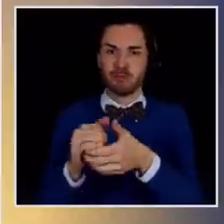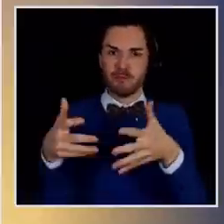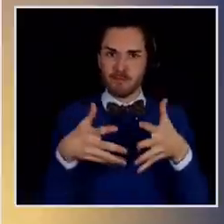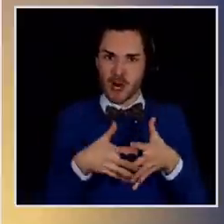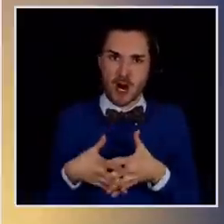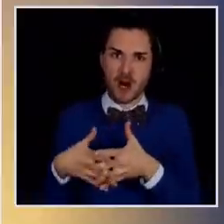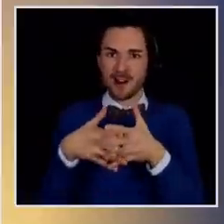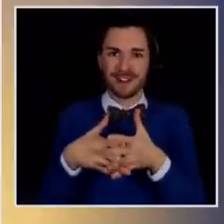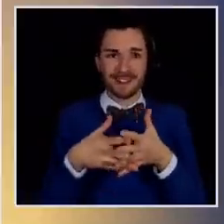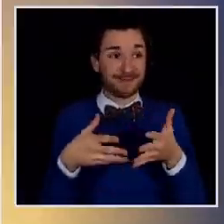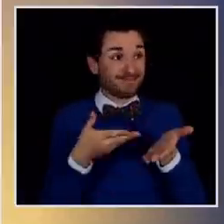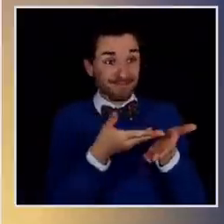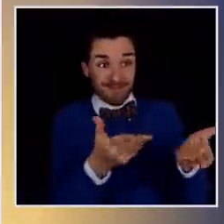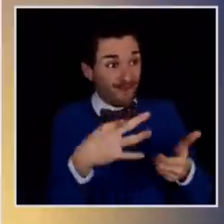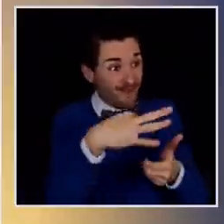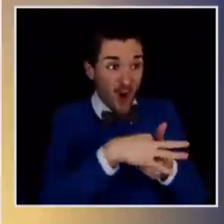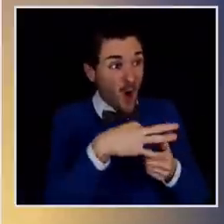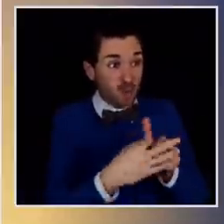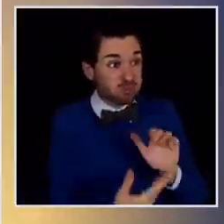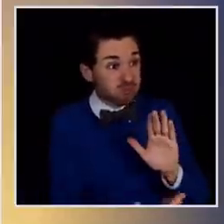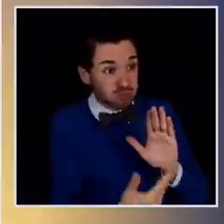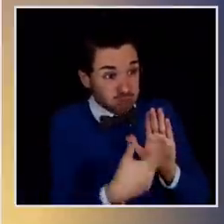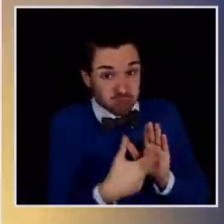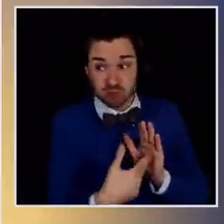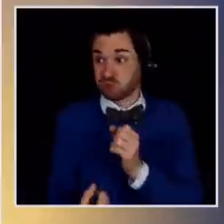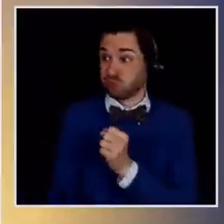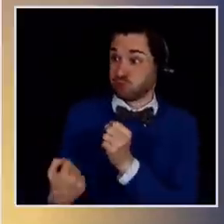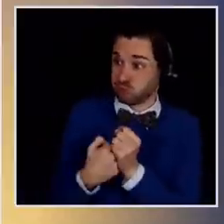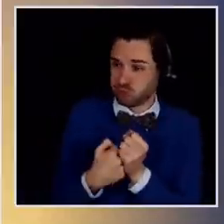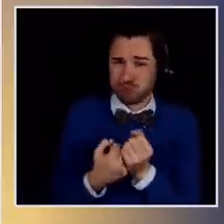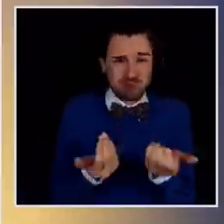for me as those who did.